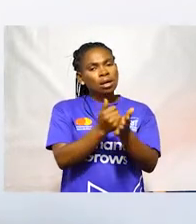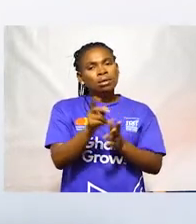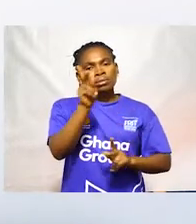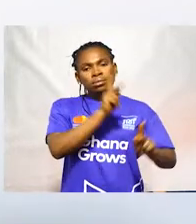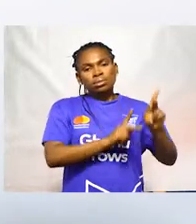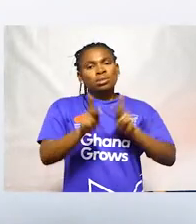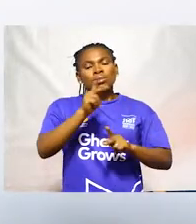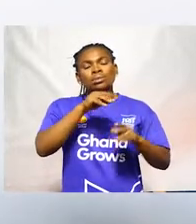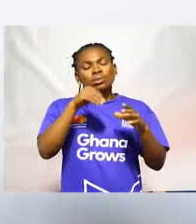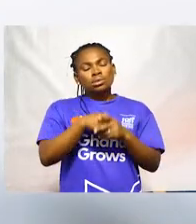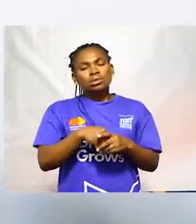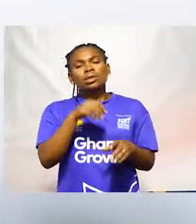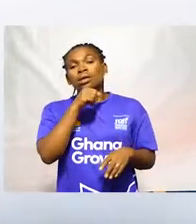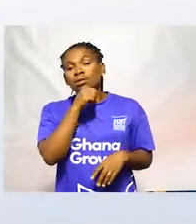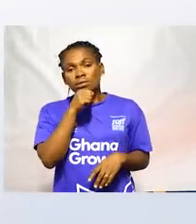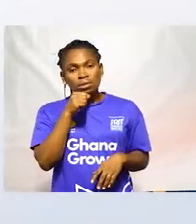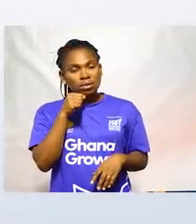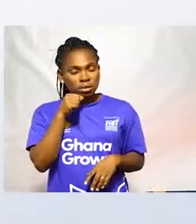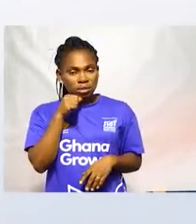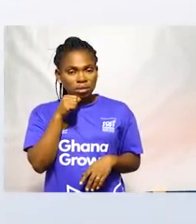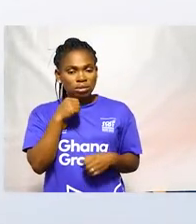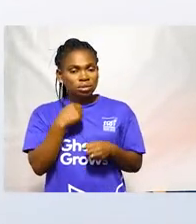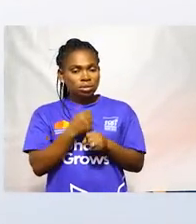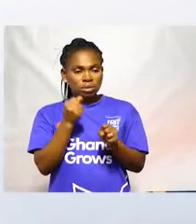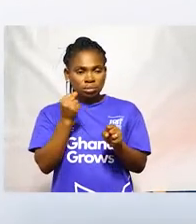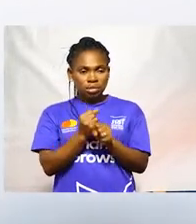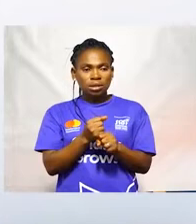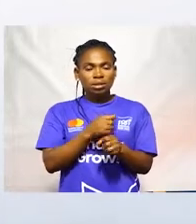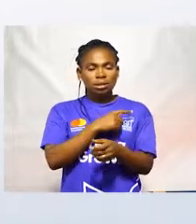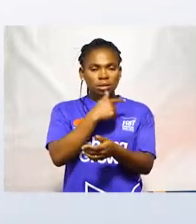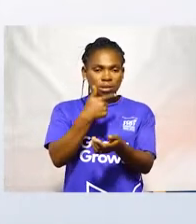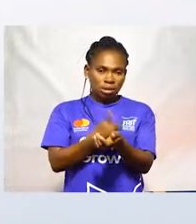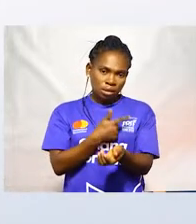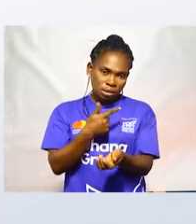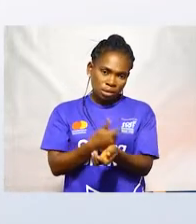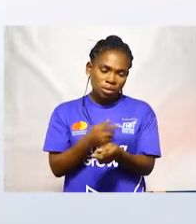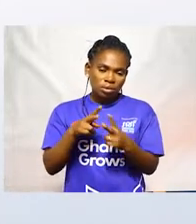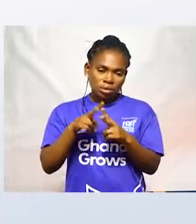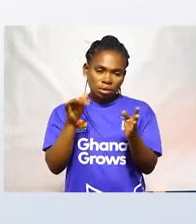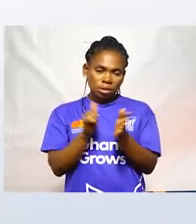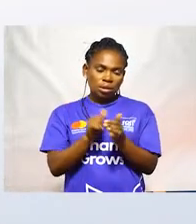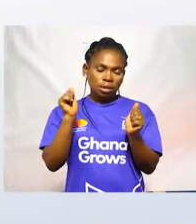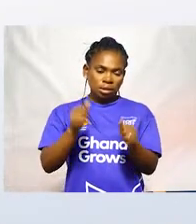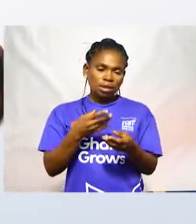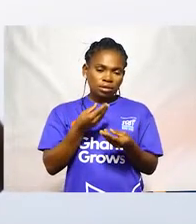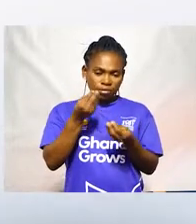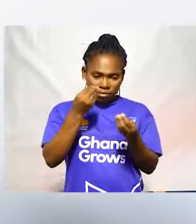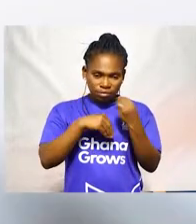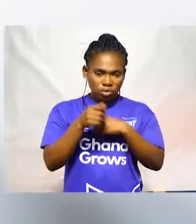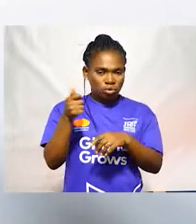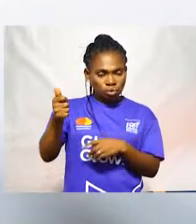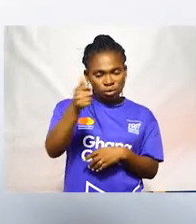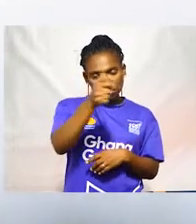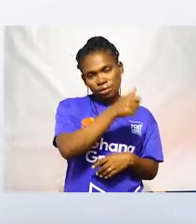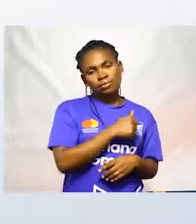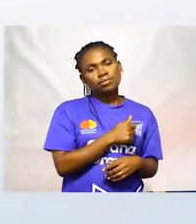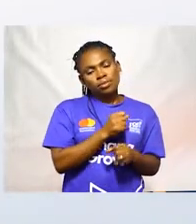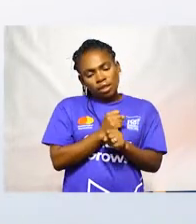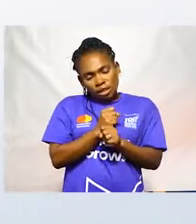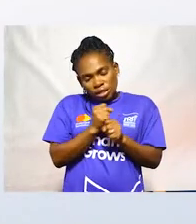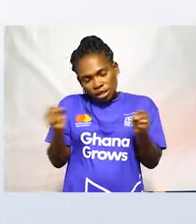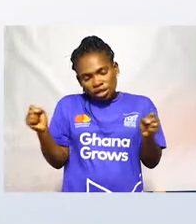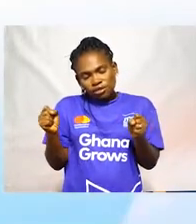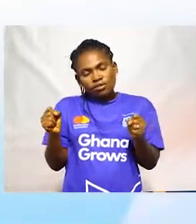in that industry to make it Ghana so that we can feed ourselves. And that will save us a lot of